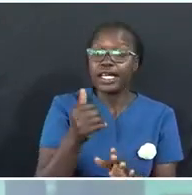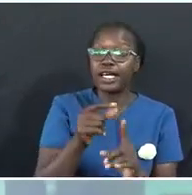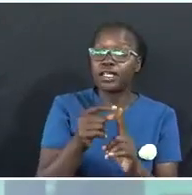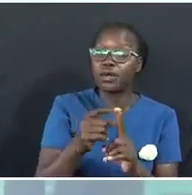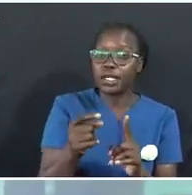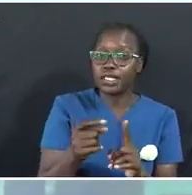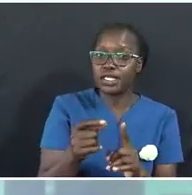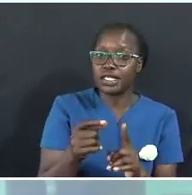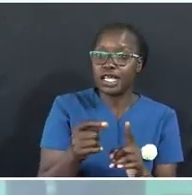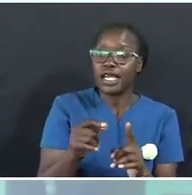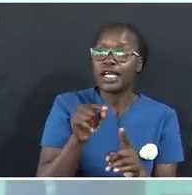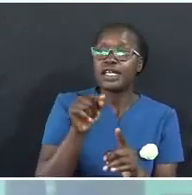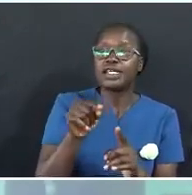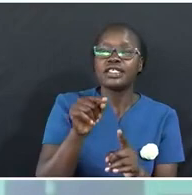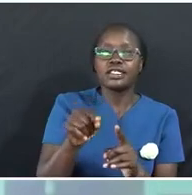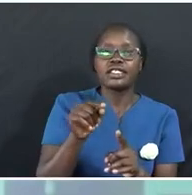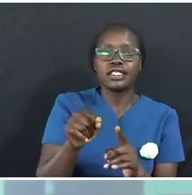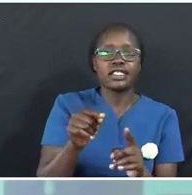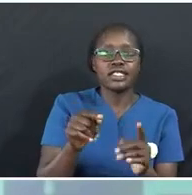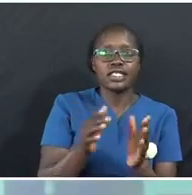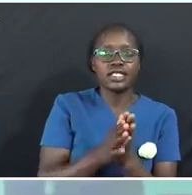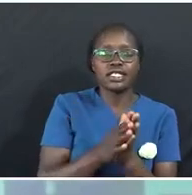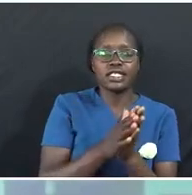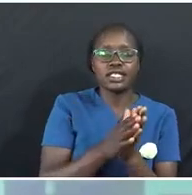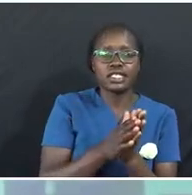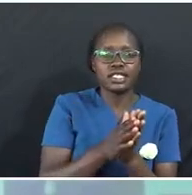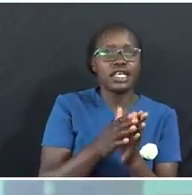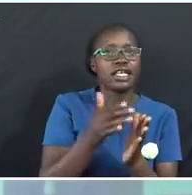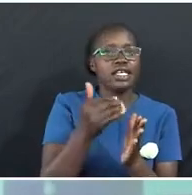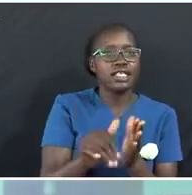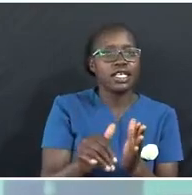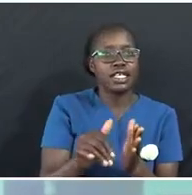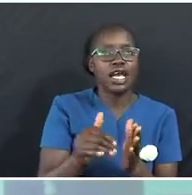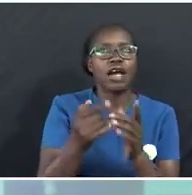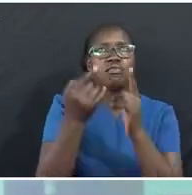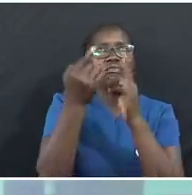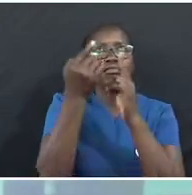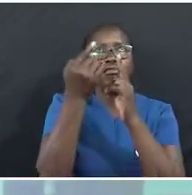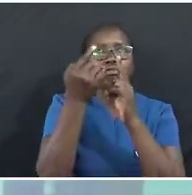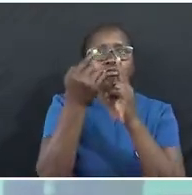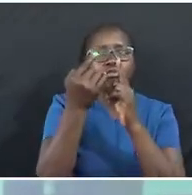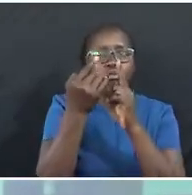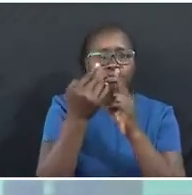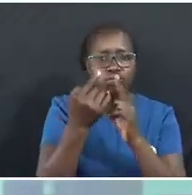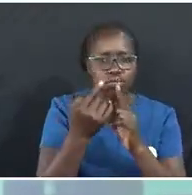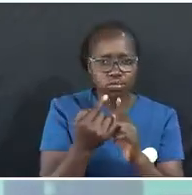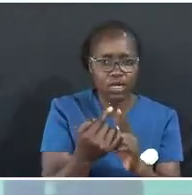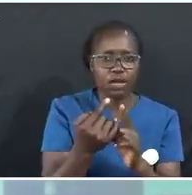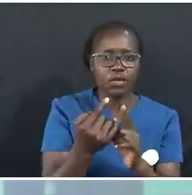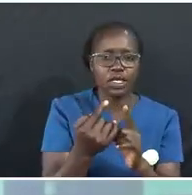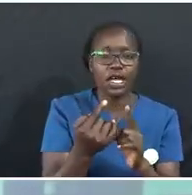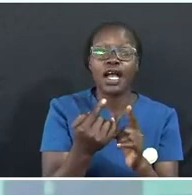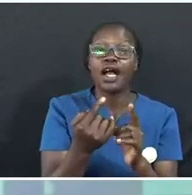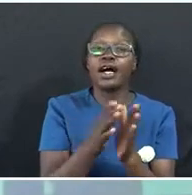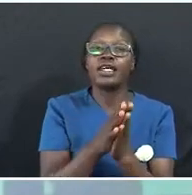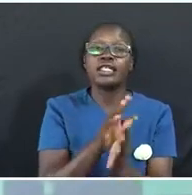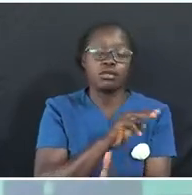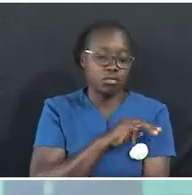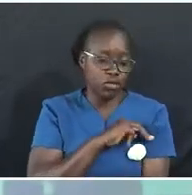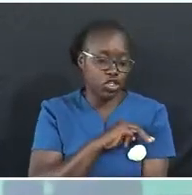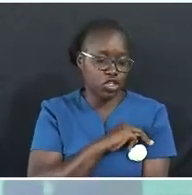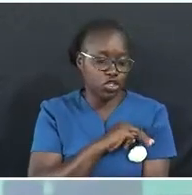words, this is a continuous. Yes, I am going. It's not an interruption of the mission. The mission